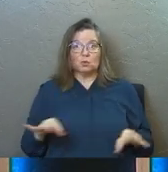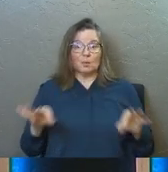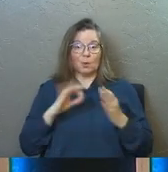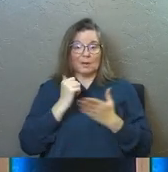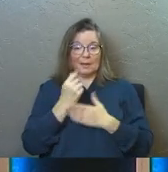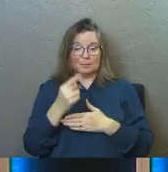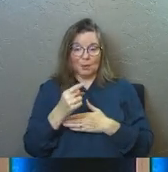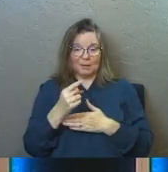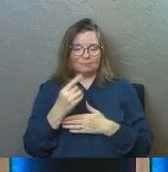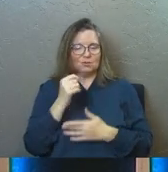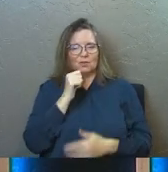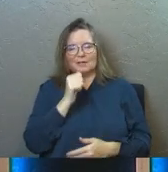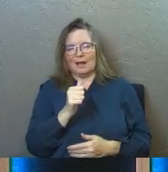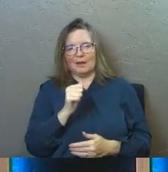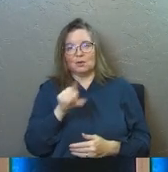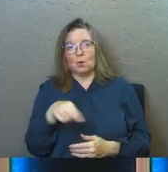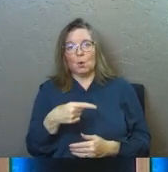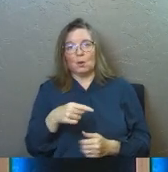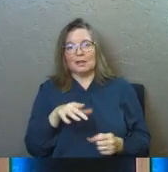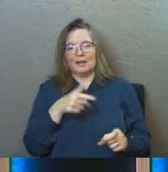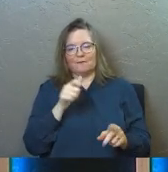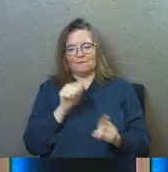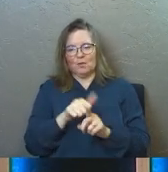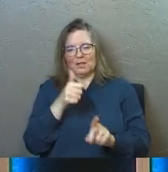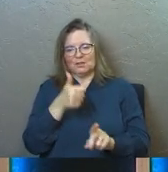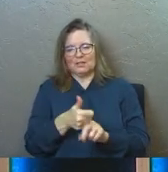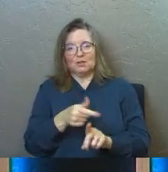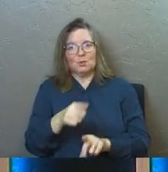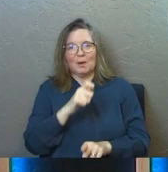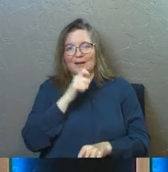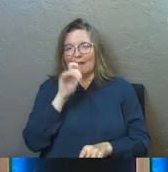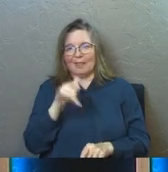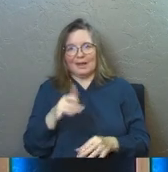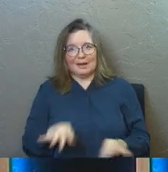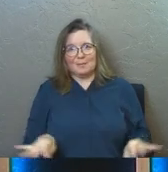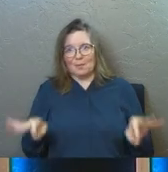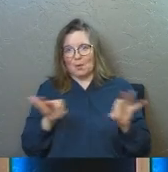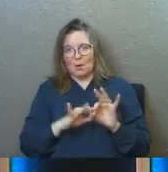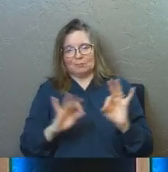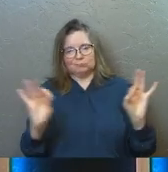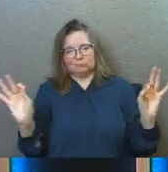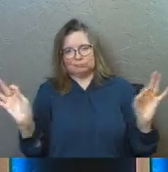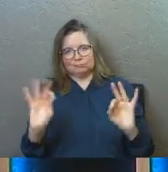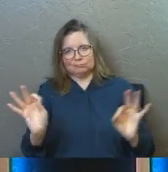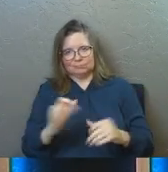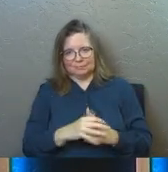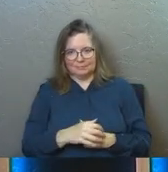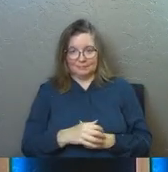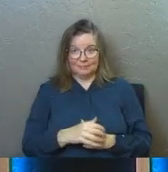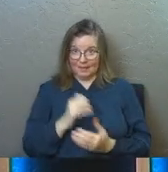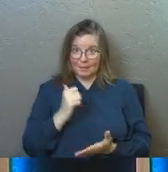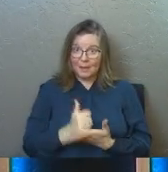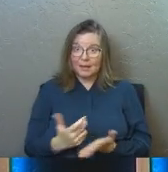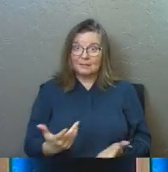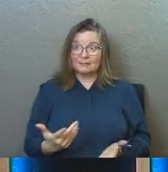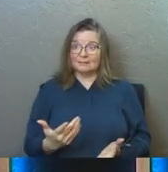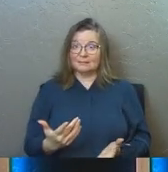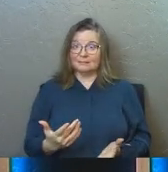important to help someone, you are only fooling yourself. You are not that important. Amen?